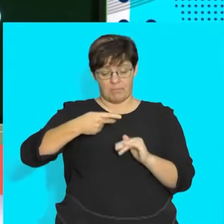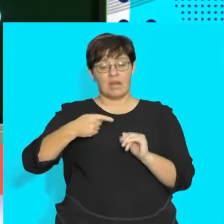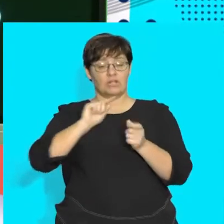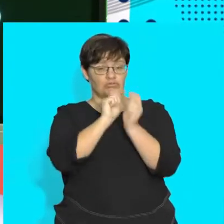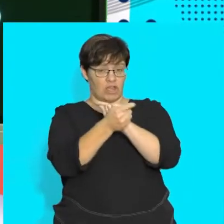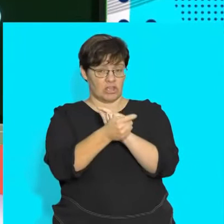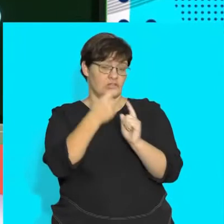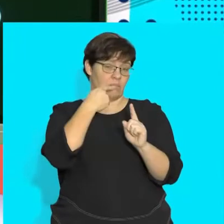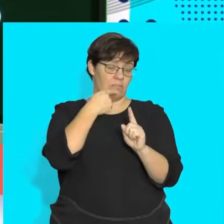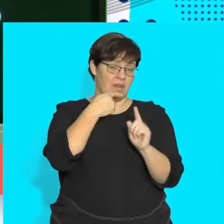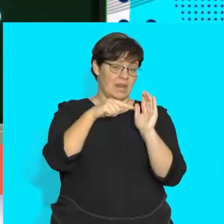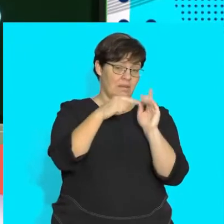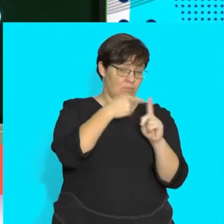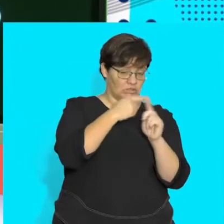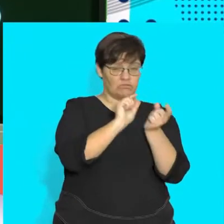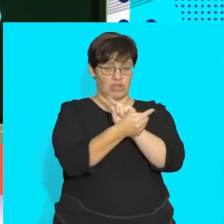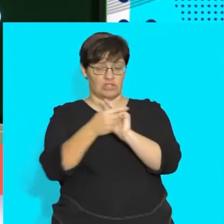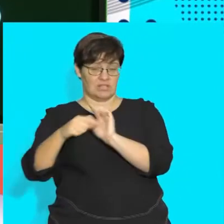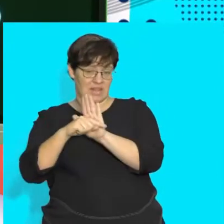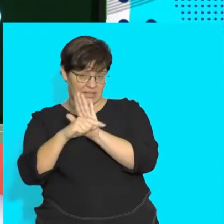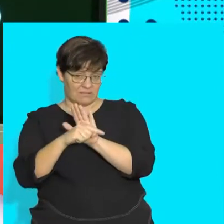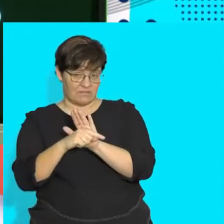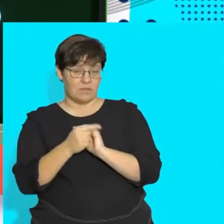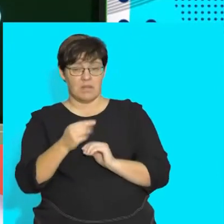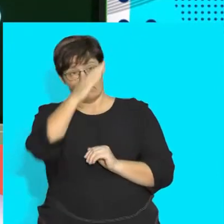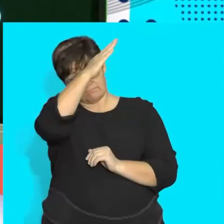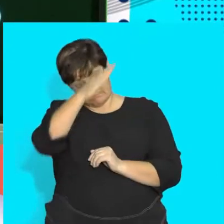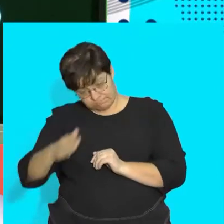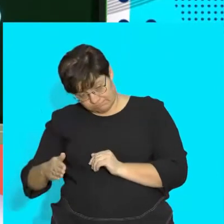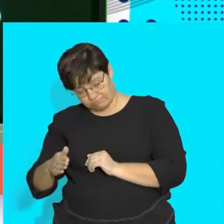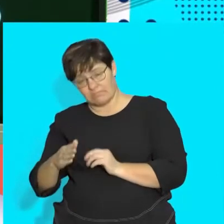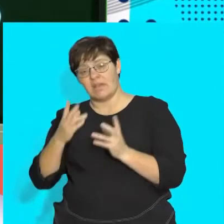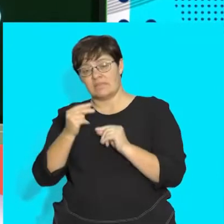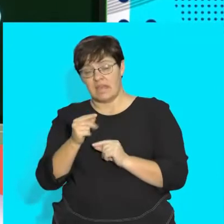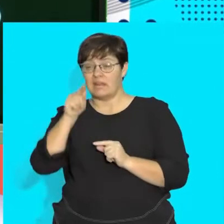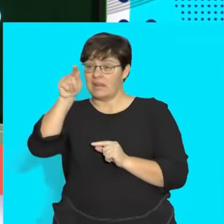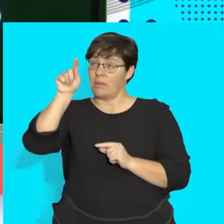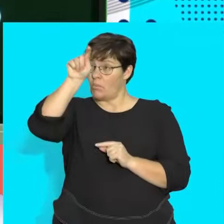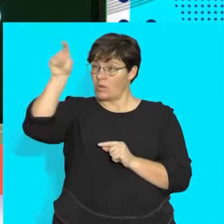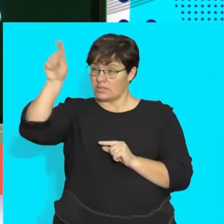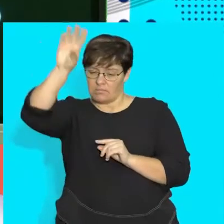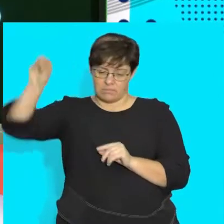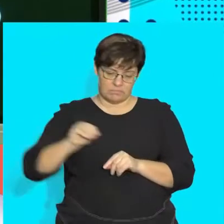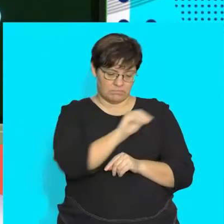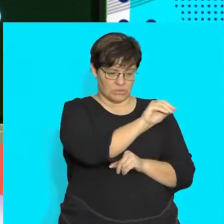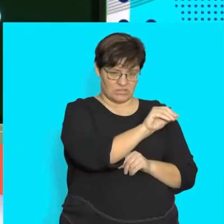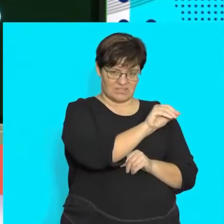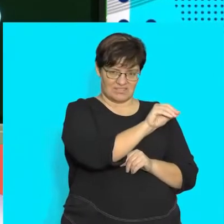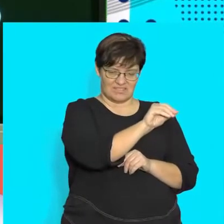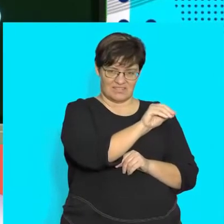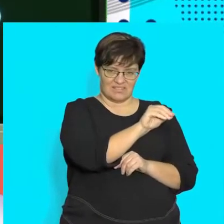flip it over and change the sign so that I can calculate the gradient of my tangent. And then I sub in the